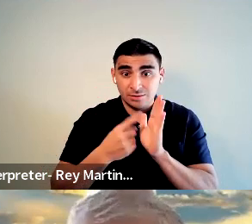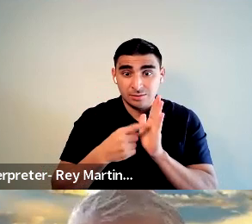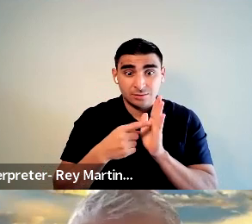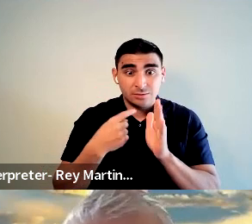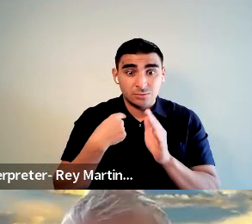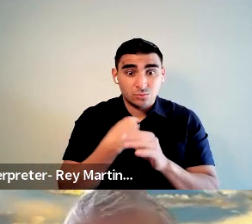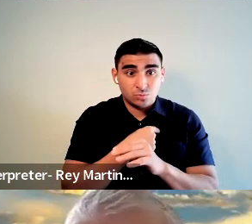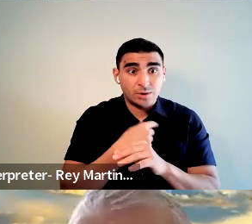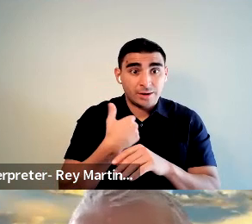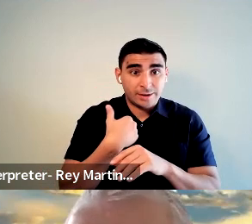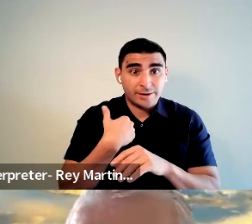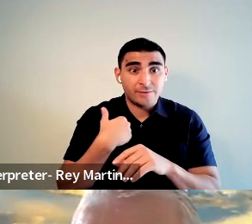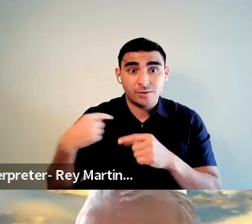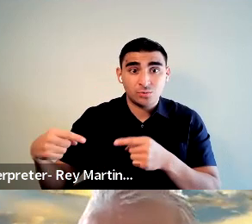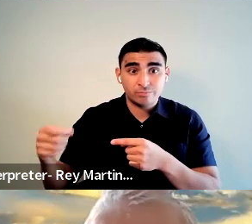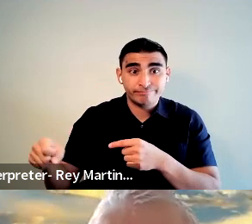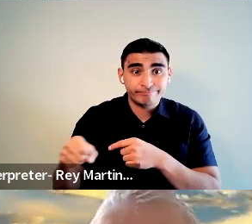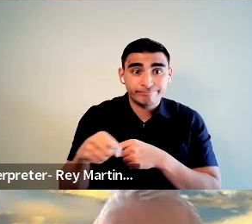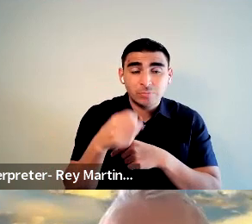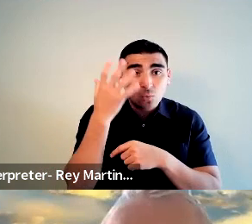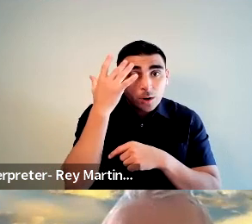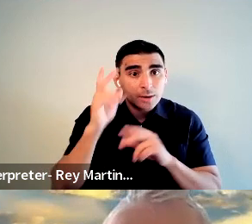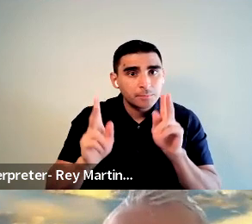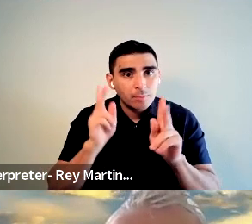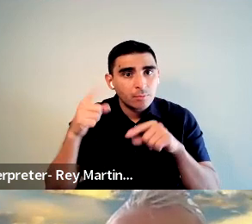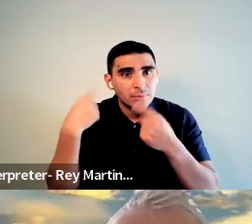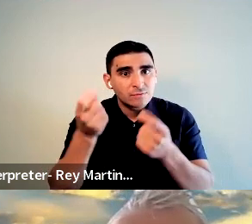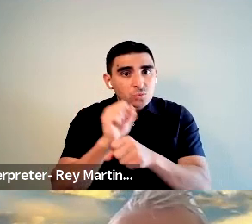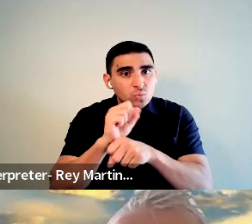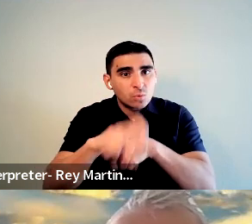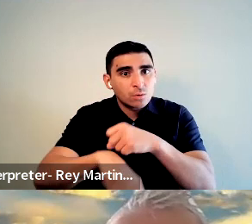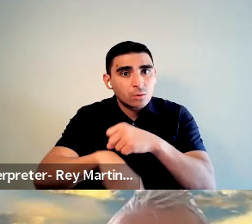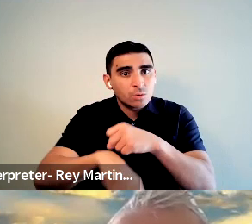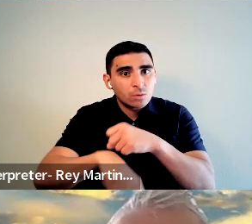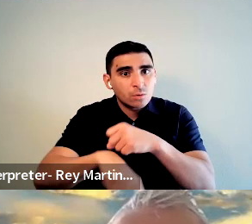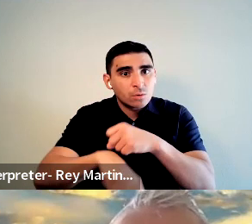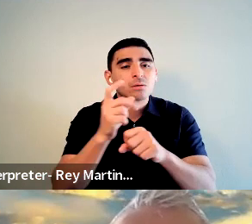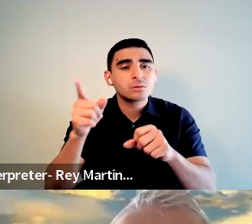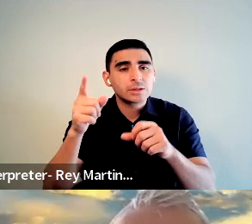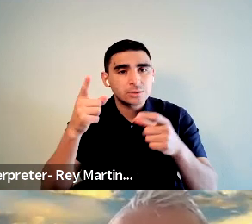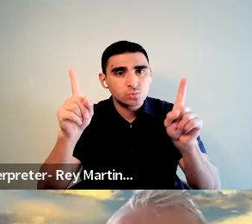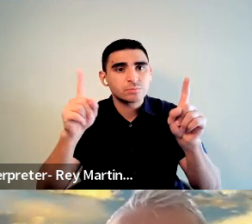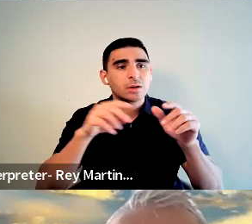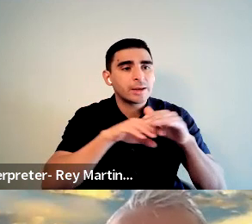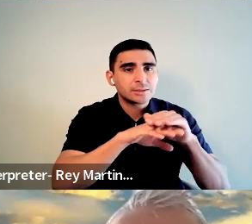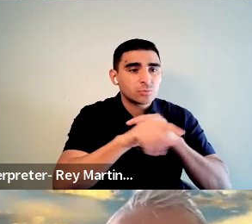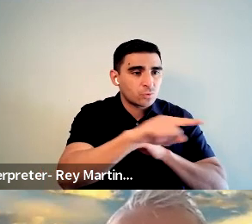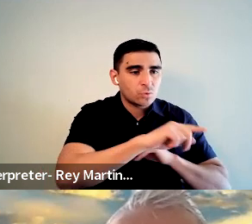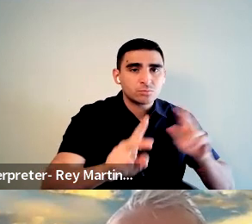to folks who organized and worked hard to make that accessibility for people who needed